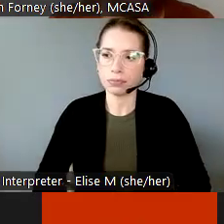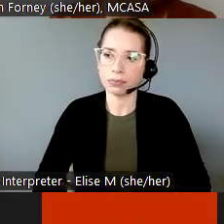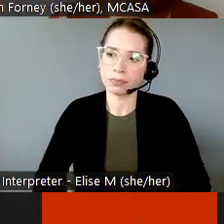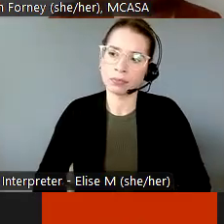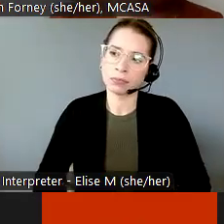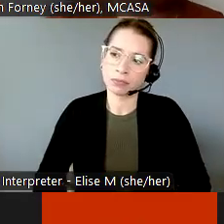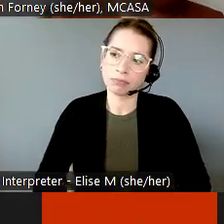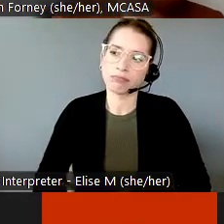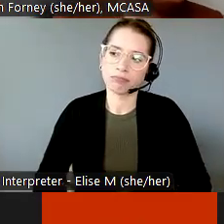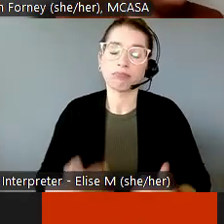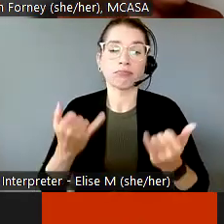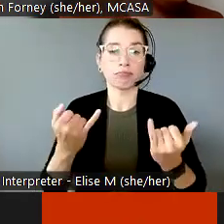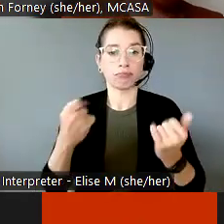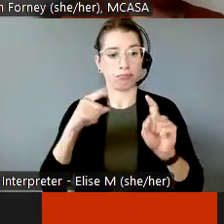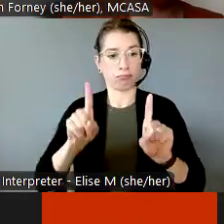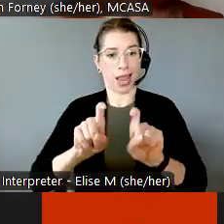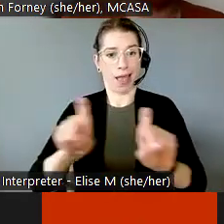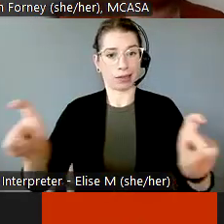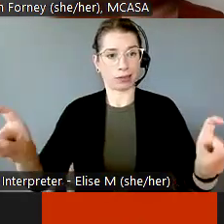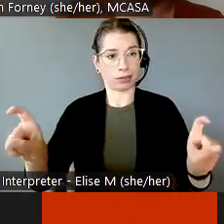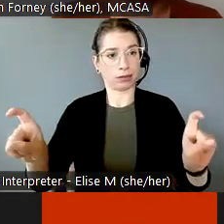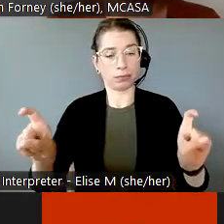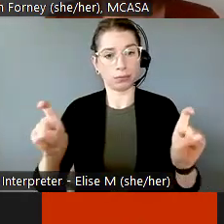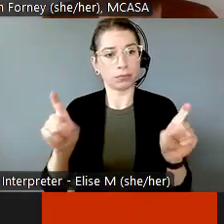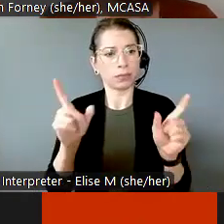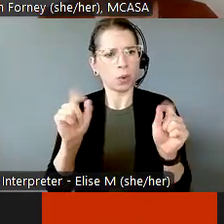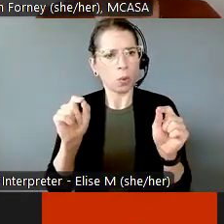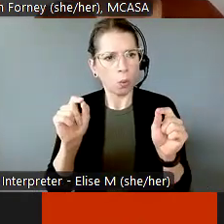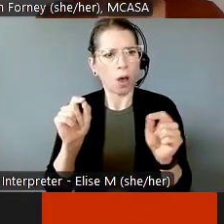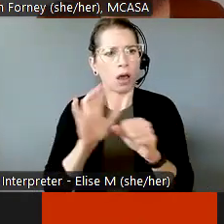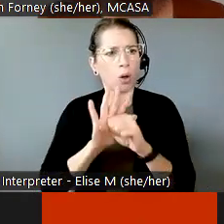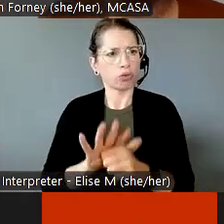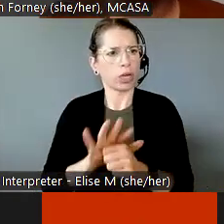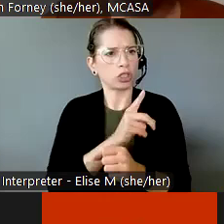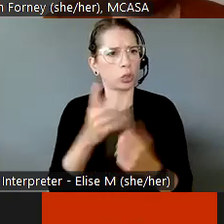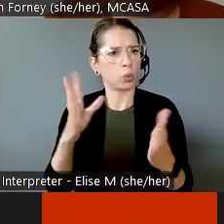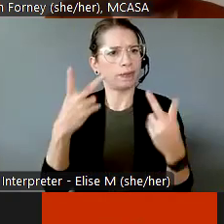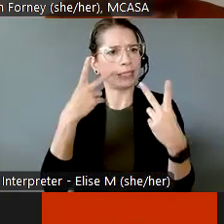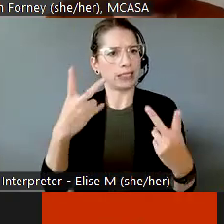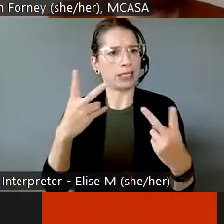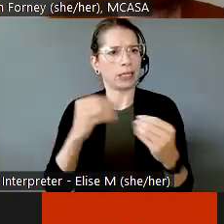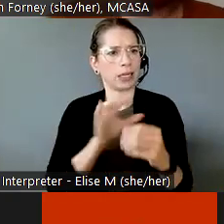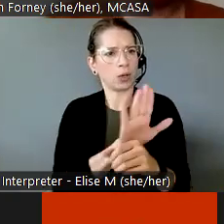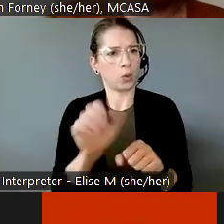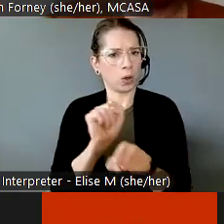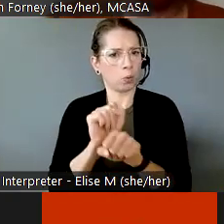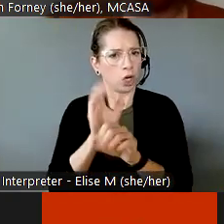So, my question to you is, what are some of the forms of oppression that you've seen in your line of work as advocates?